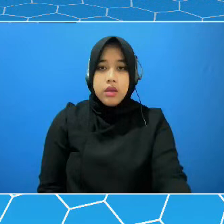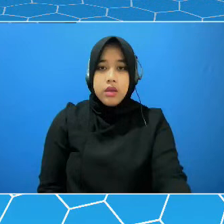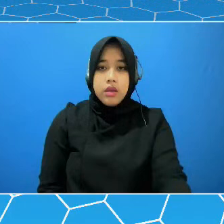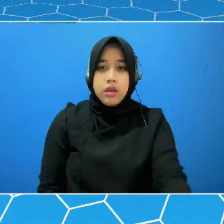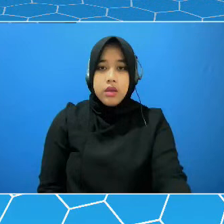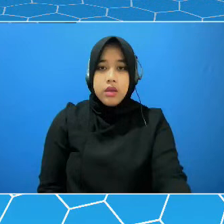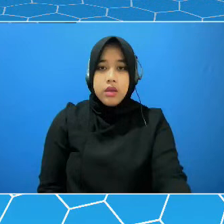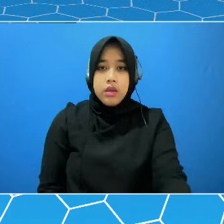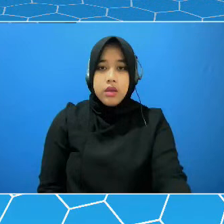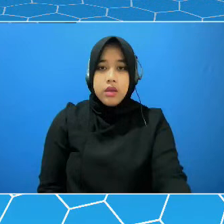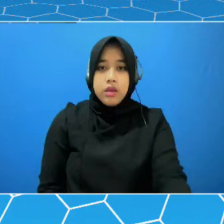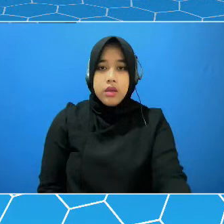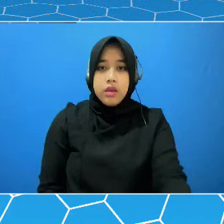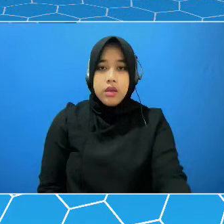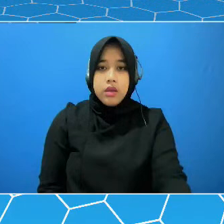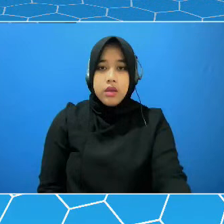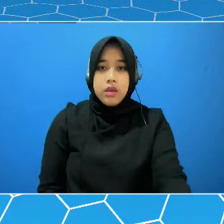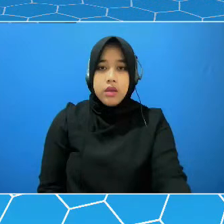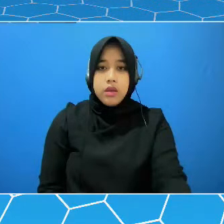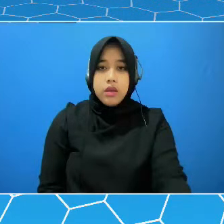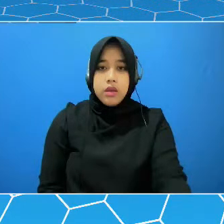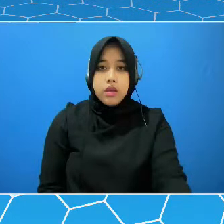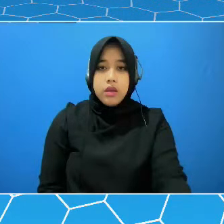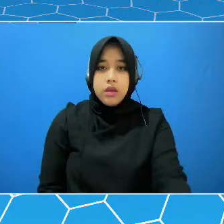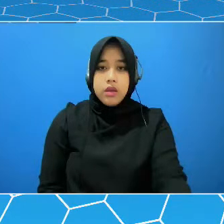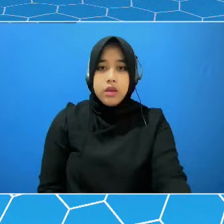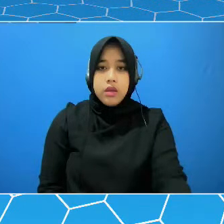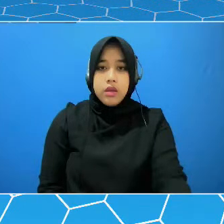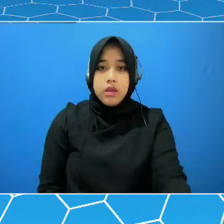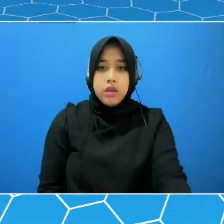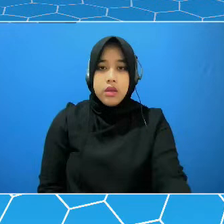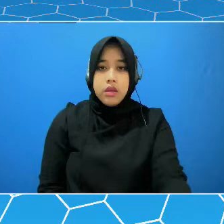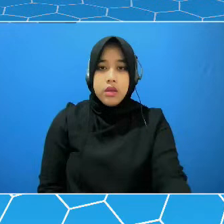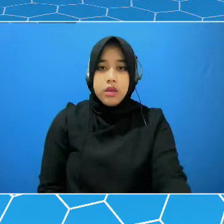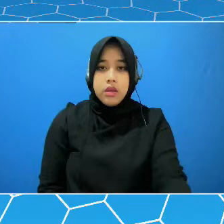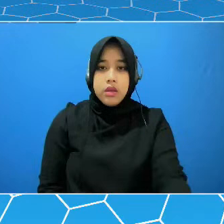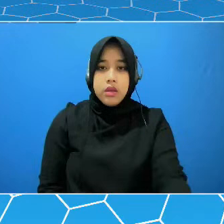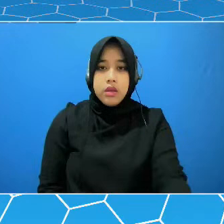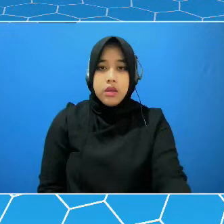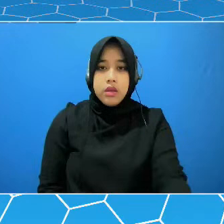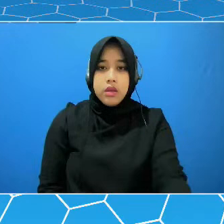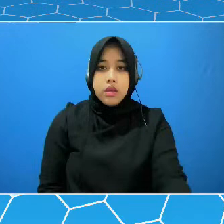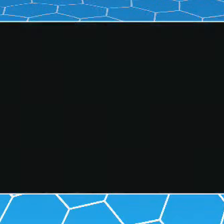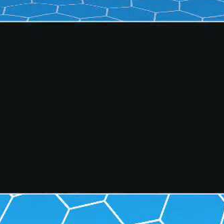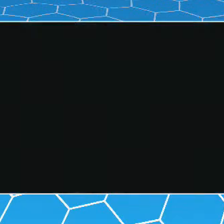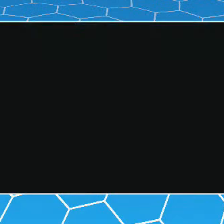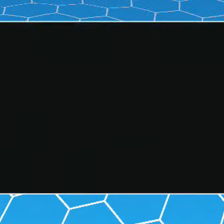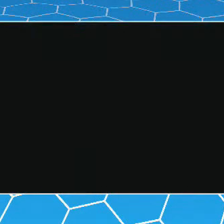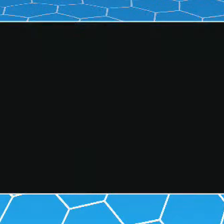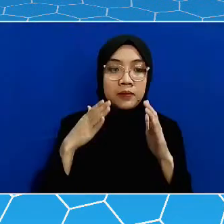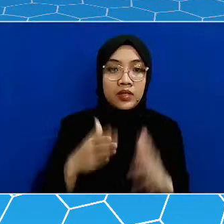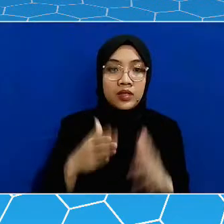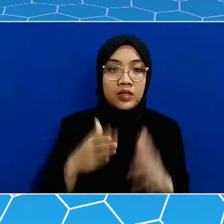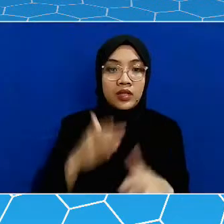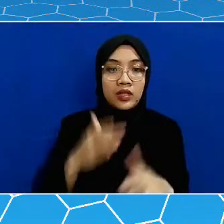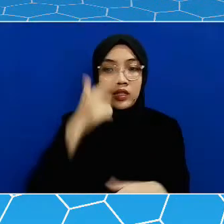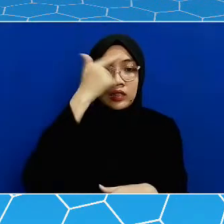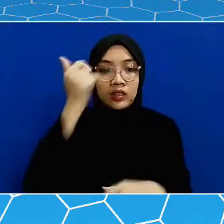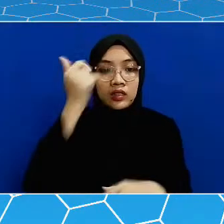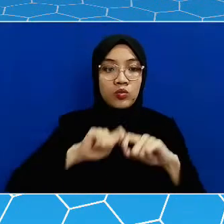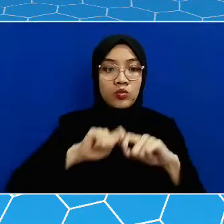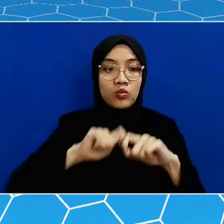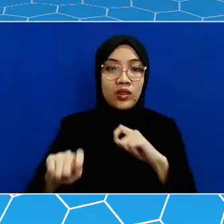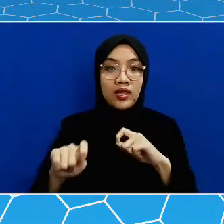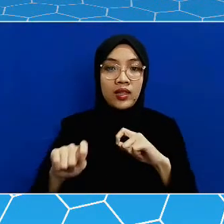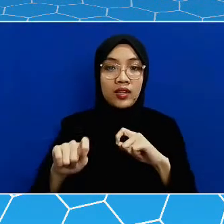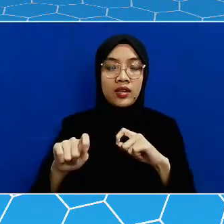and working on AI and things like that too. Yeah, I think there's great potential there too, and part of the things that you showed, Sandra,